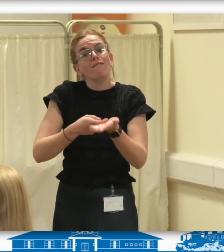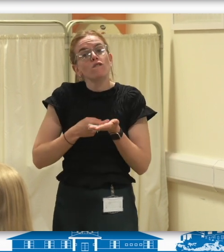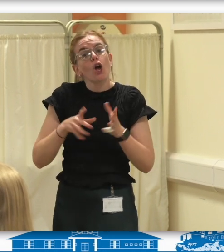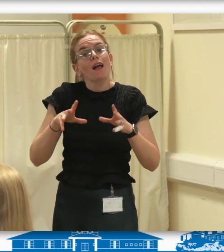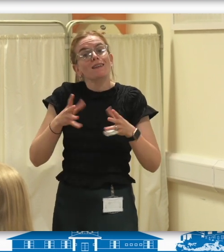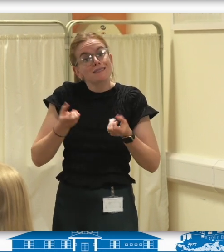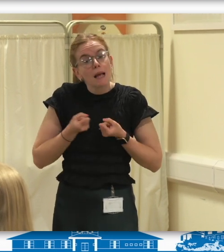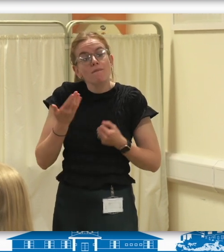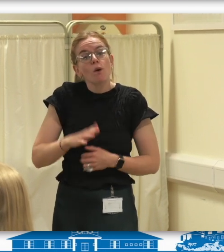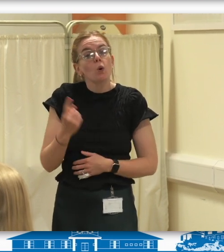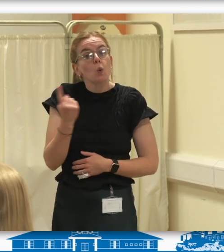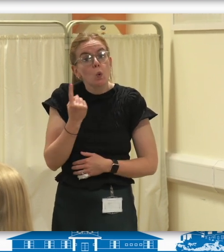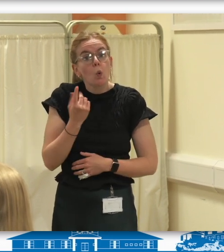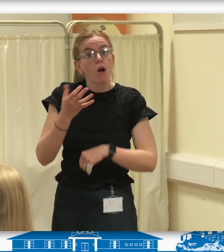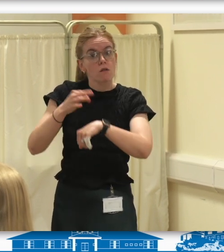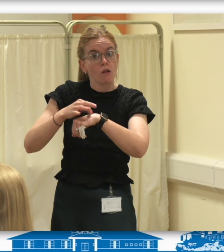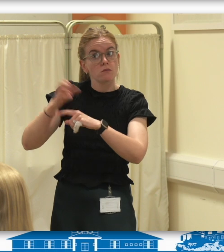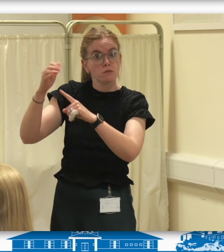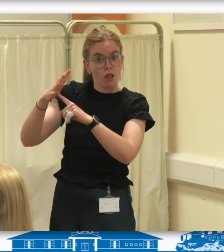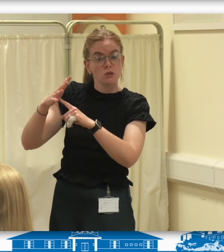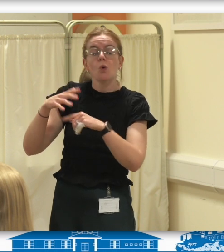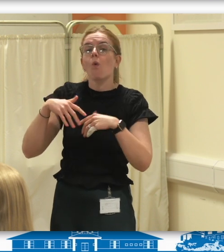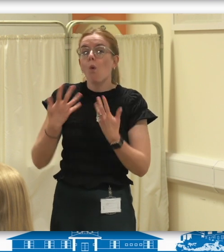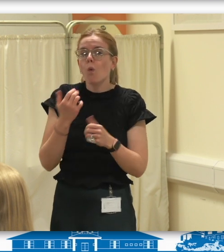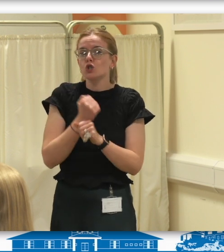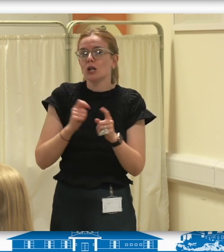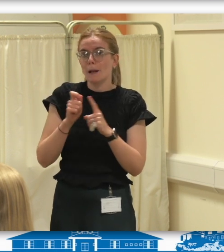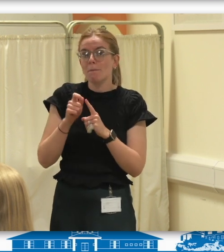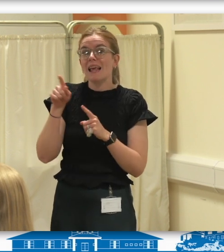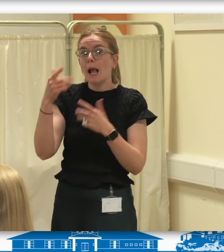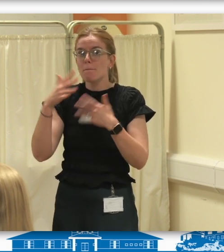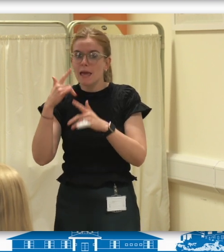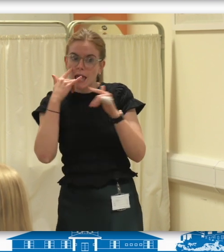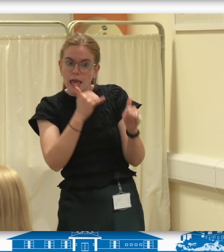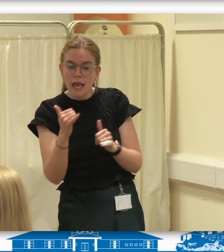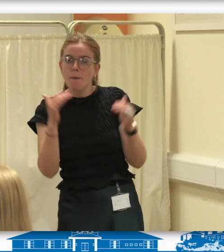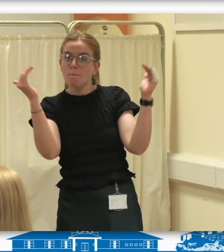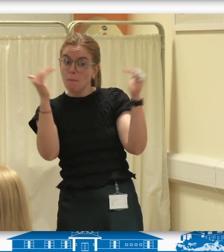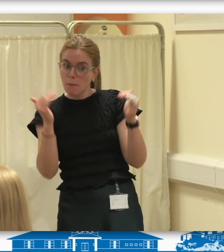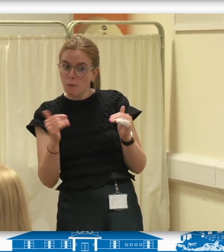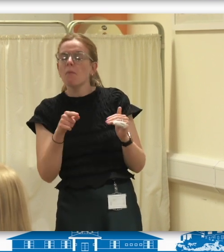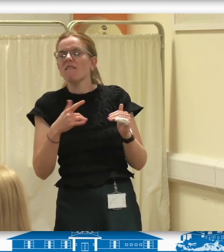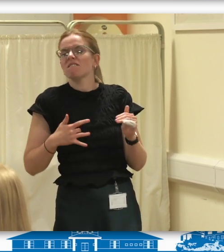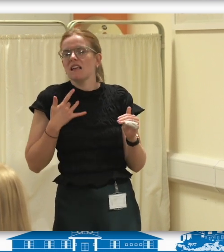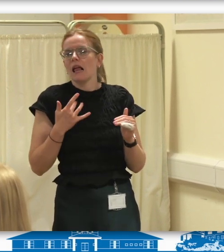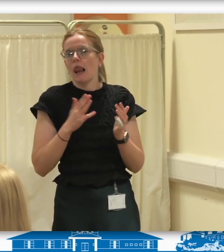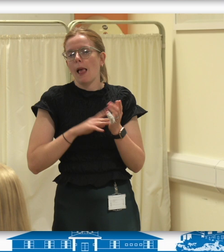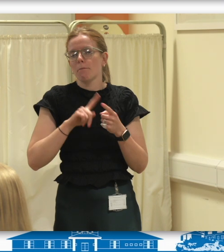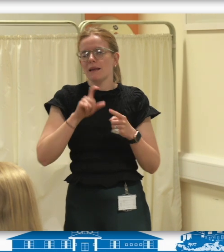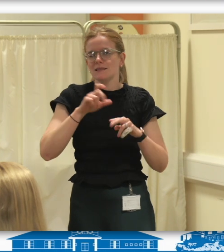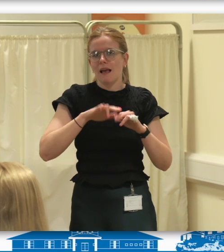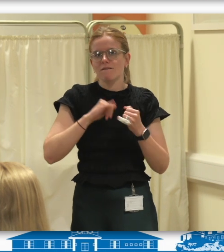GPs and consultants for people who meet the diagnostic criteria for ME/CFS based upon NICE